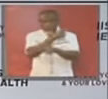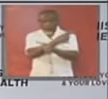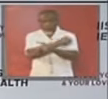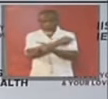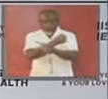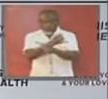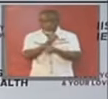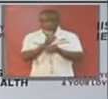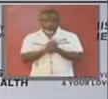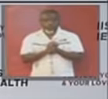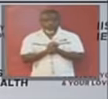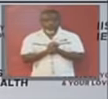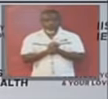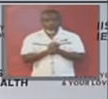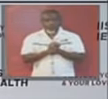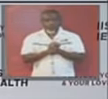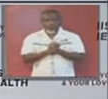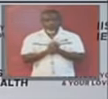newspaper, please.